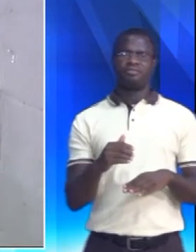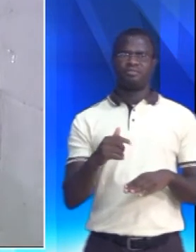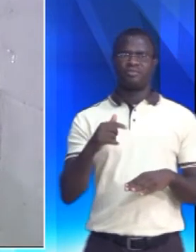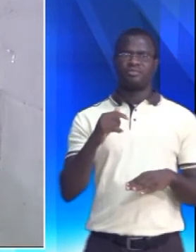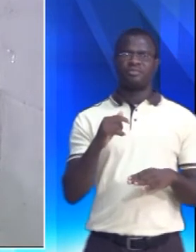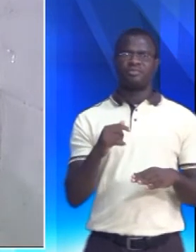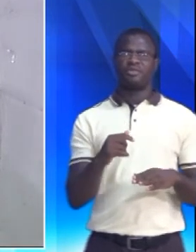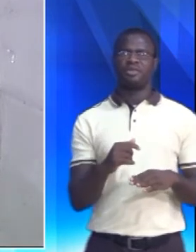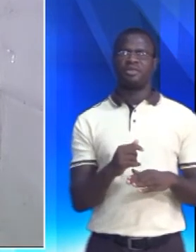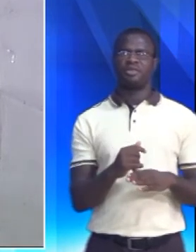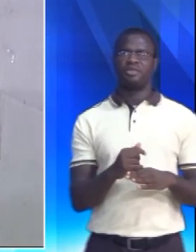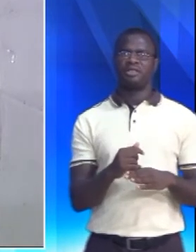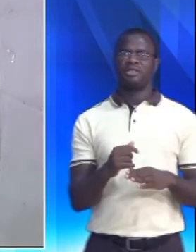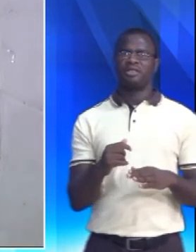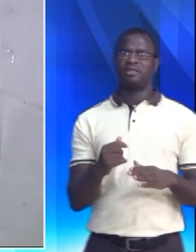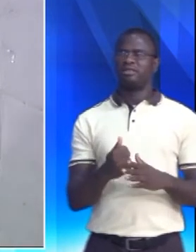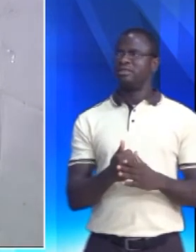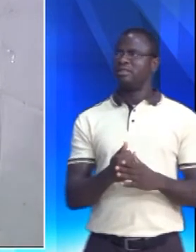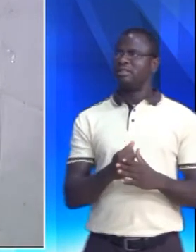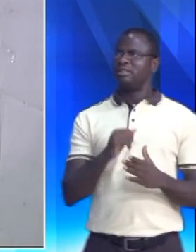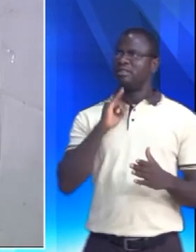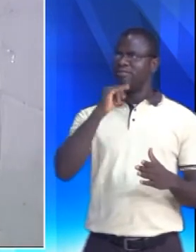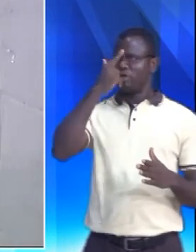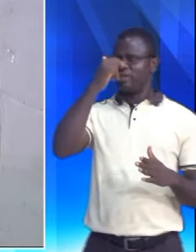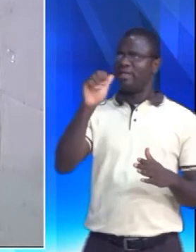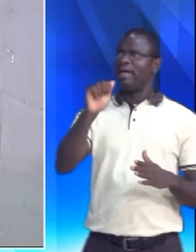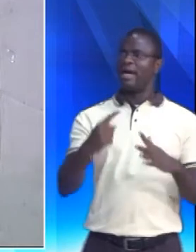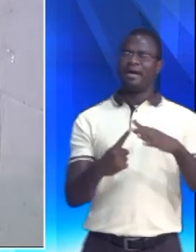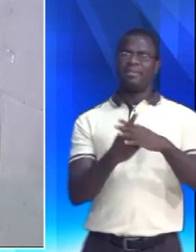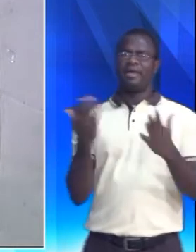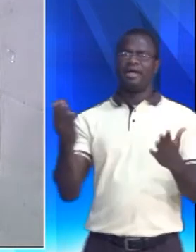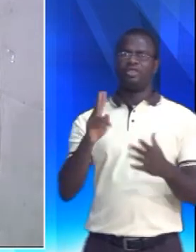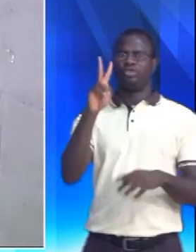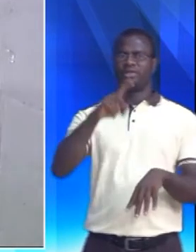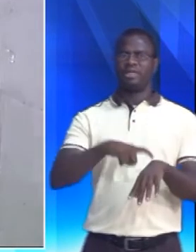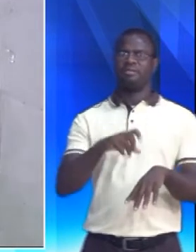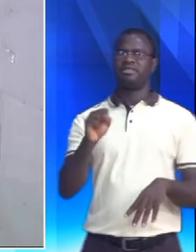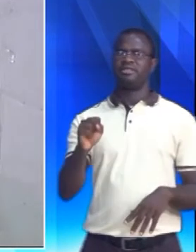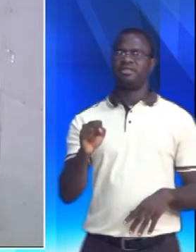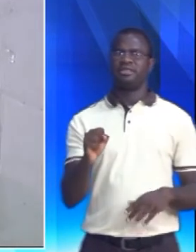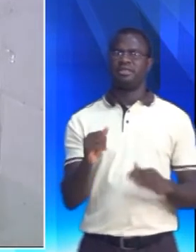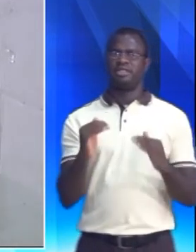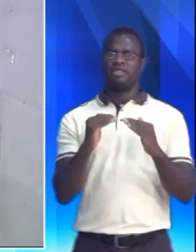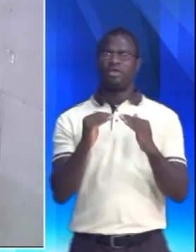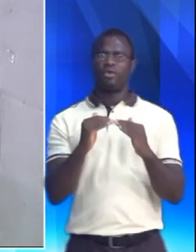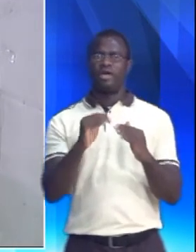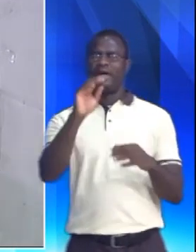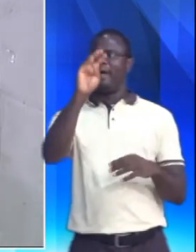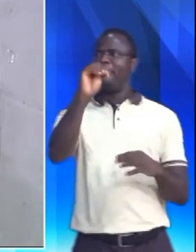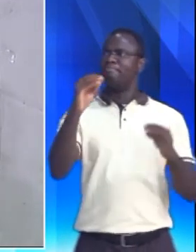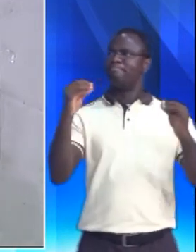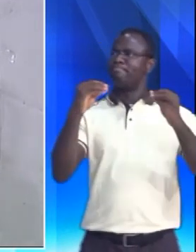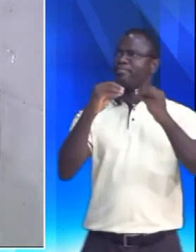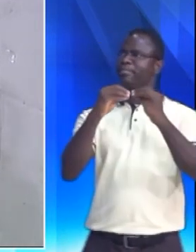is also appearing here. If we have common bases multiplying themselves, the end result is to add